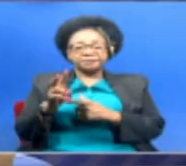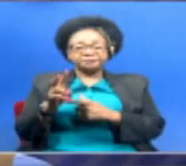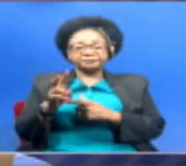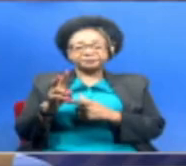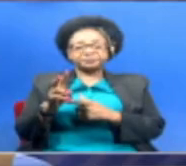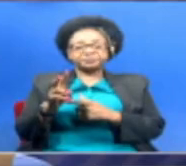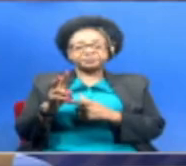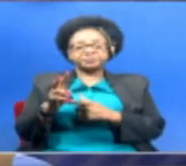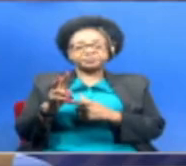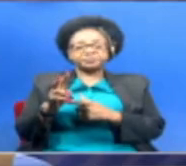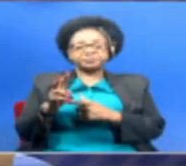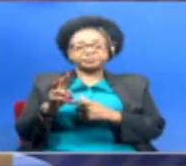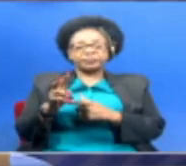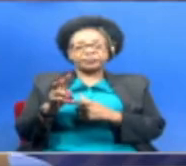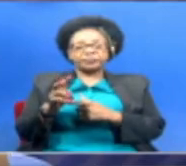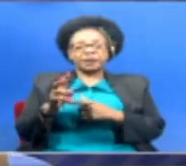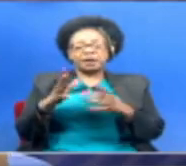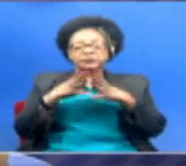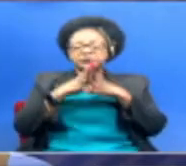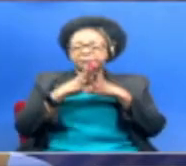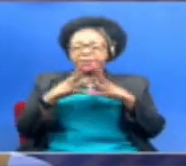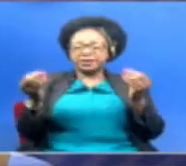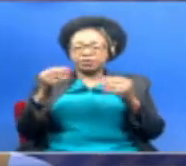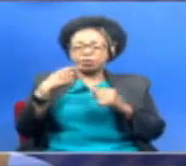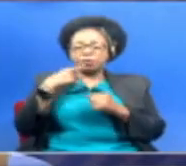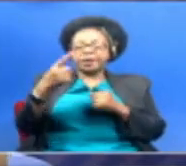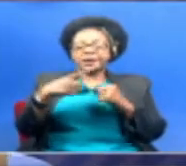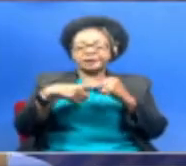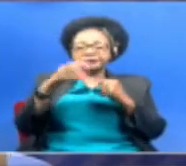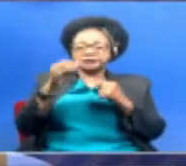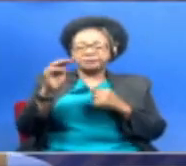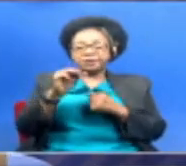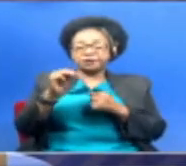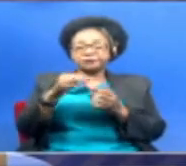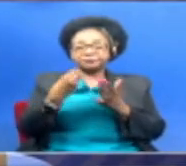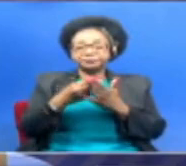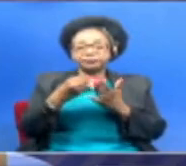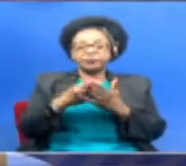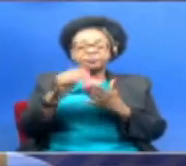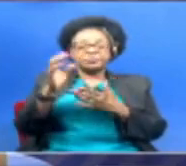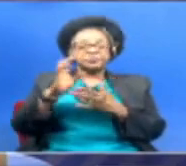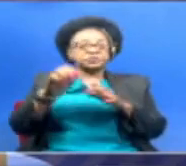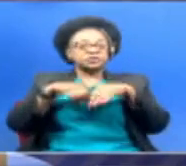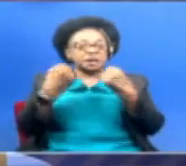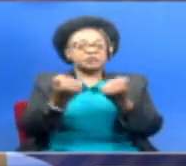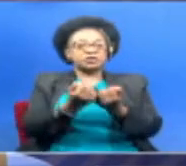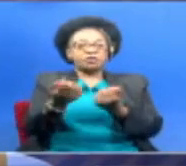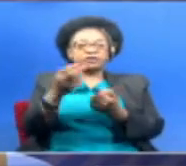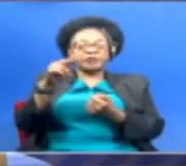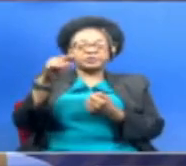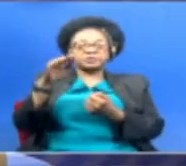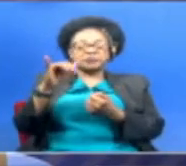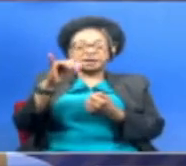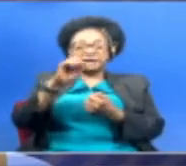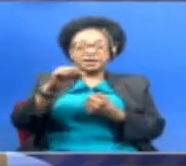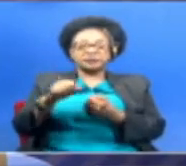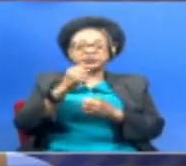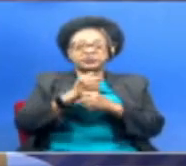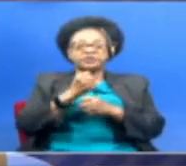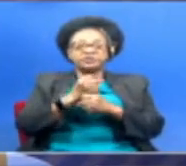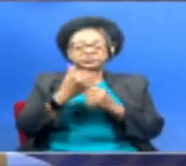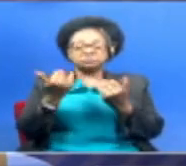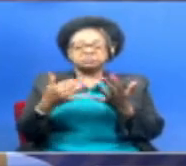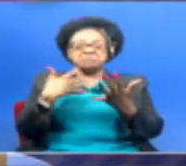Suspects linked to the mysterious disappearance of 160 million shillings from the Saving Society of National Intelligence Service, NIS, staff have been